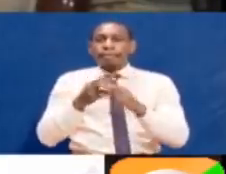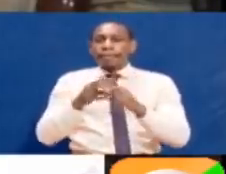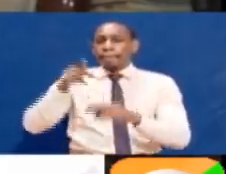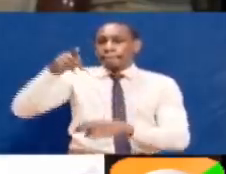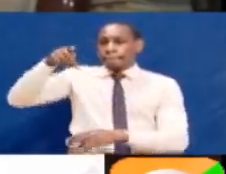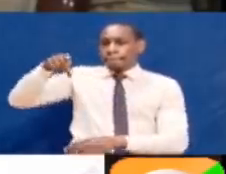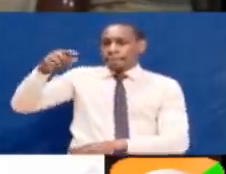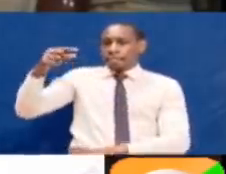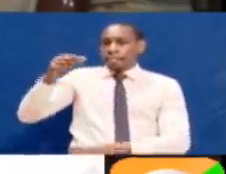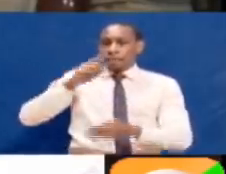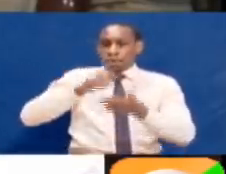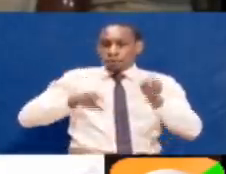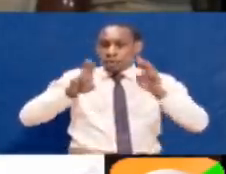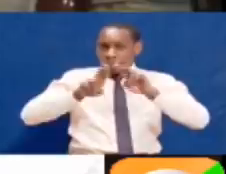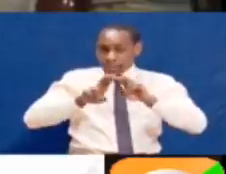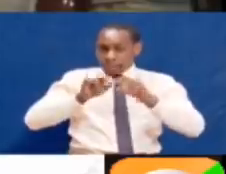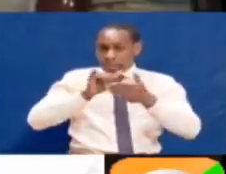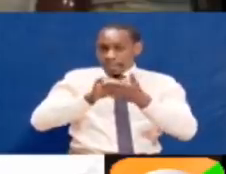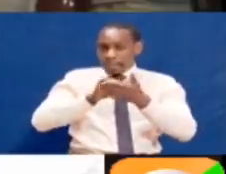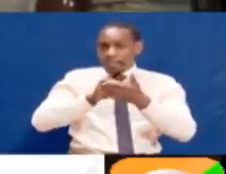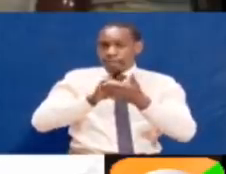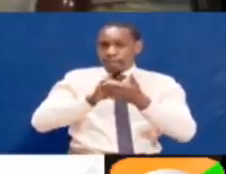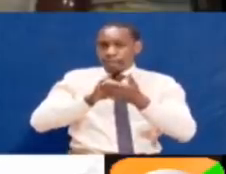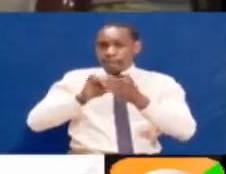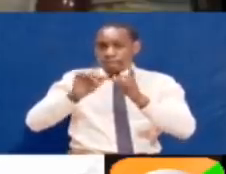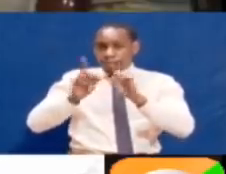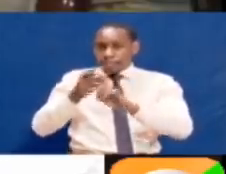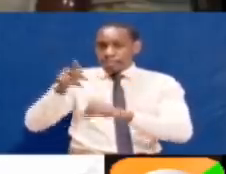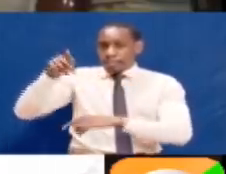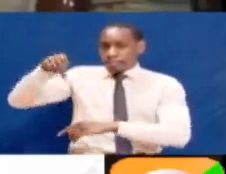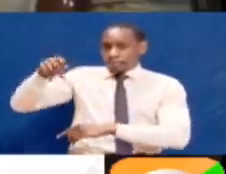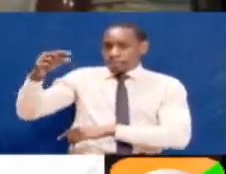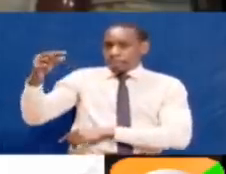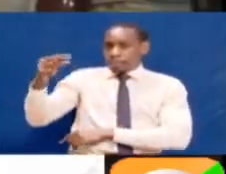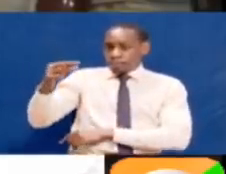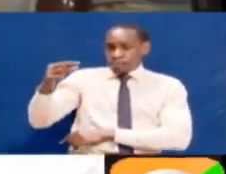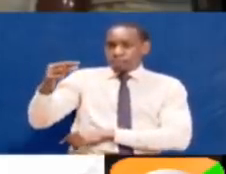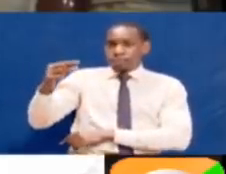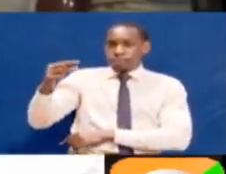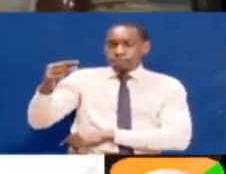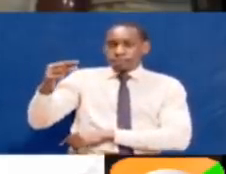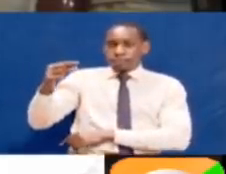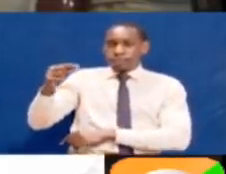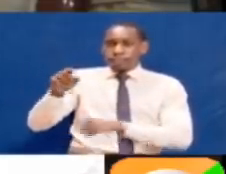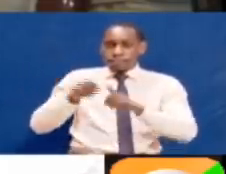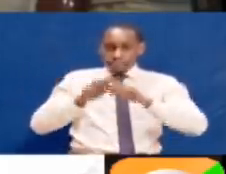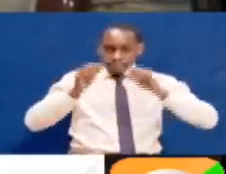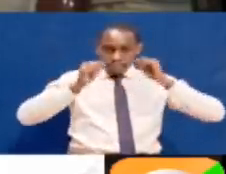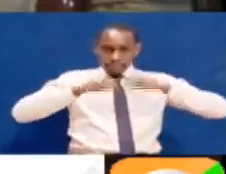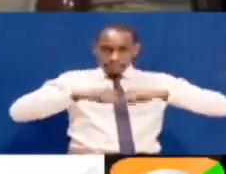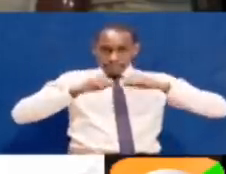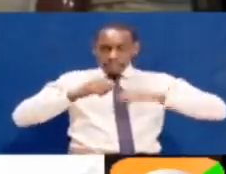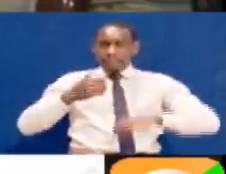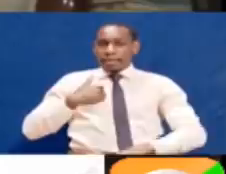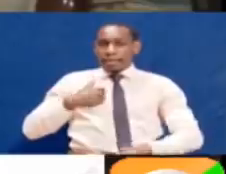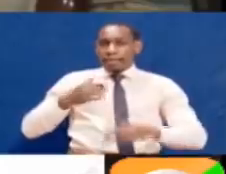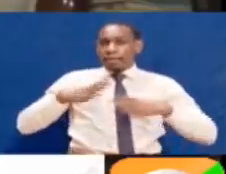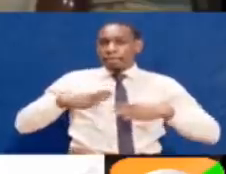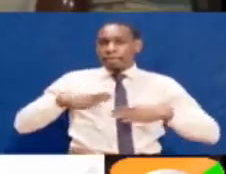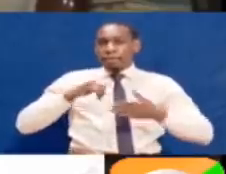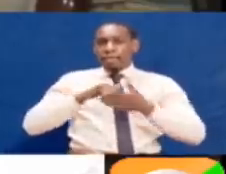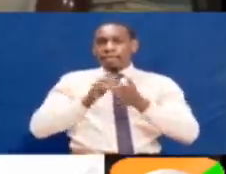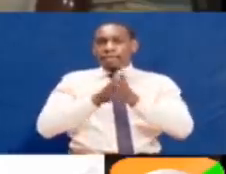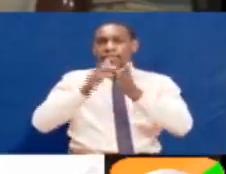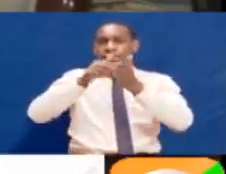PG. What happened is that it was our first PG, and consensus was built. There are people who ran